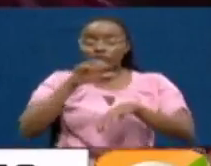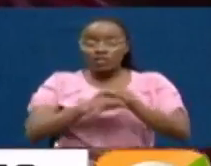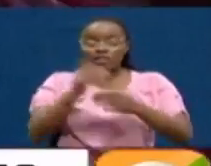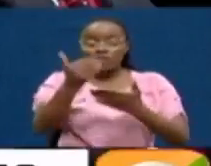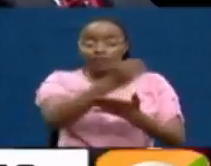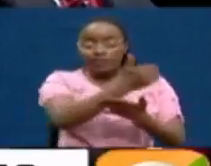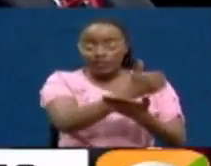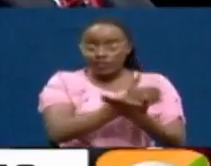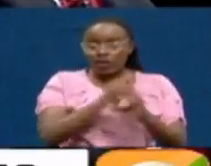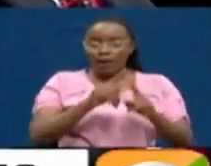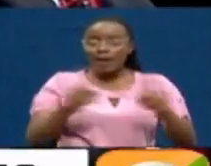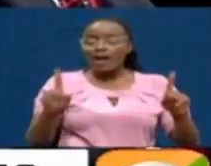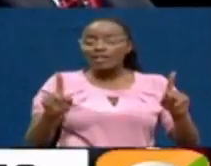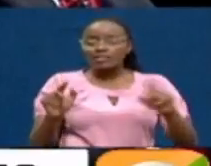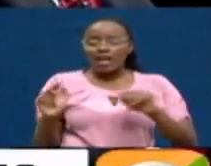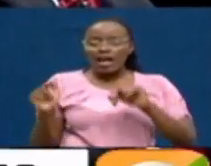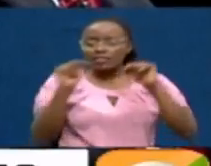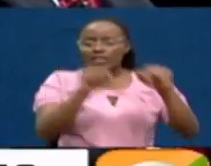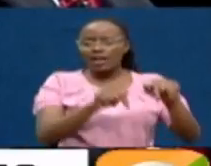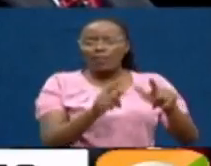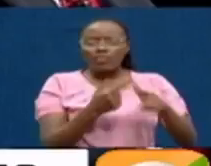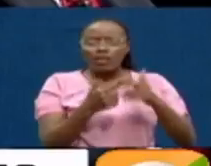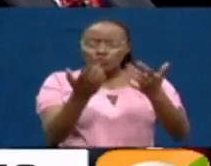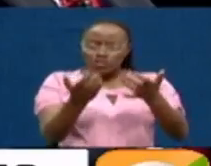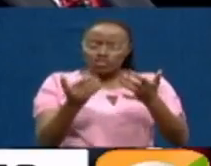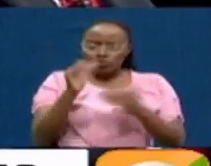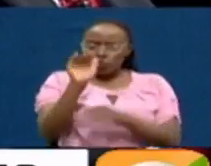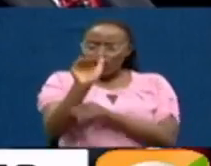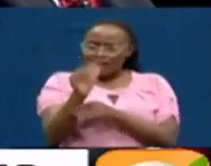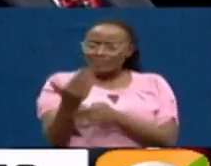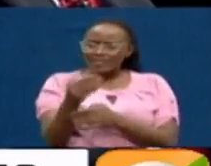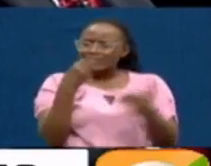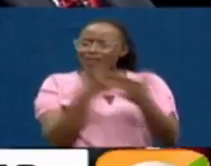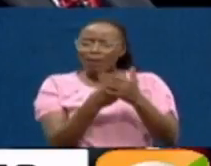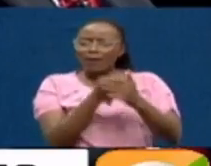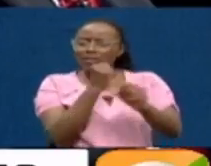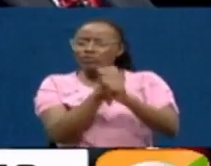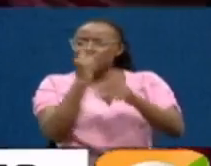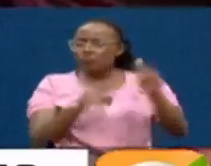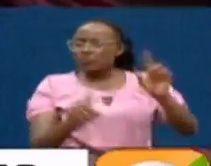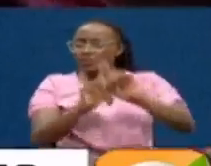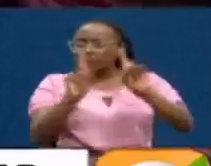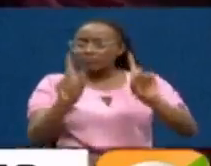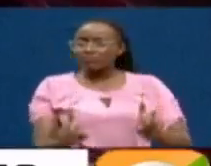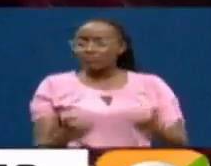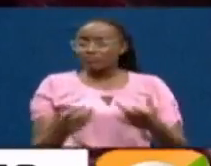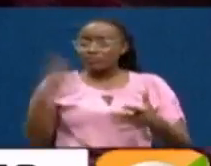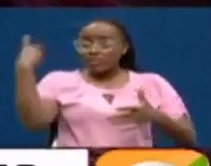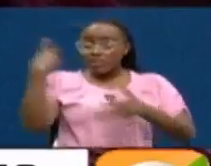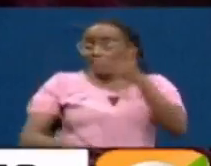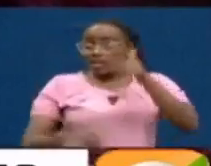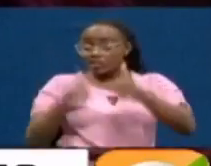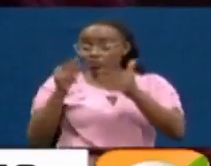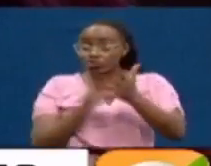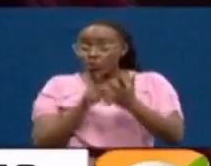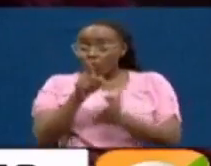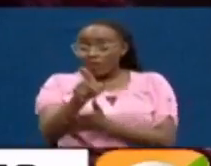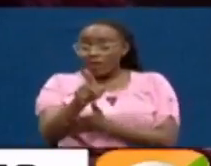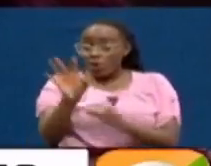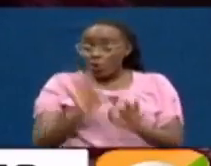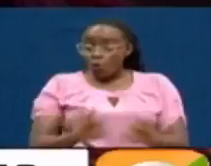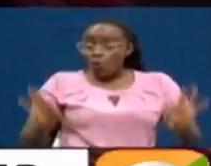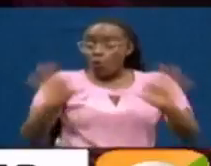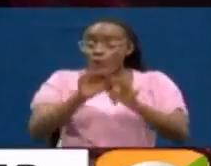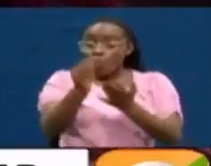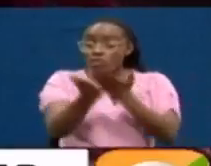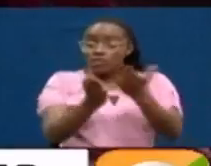revenue. But then we come here and also ask ourselves, what does this money do? Is this, are the taxes that we pay worth the